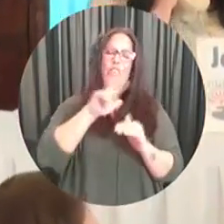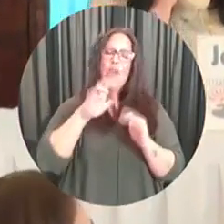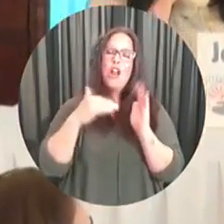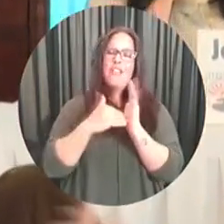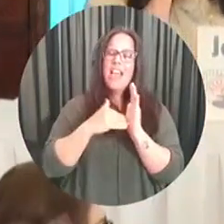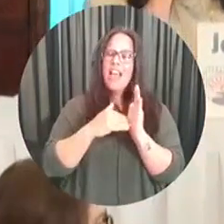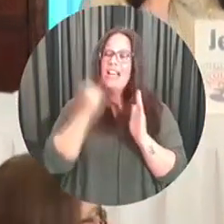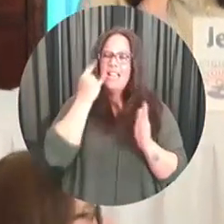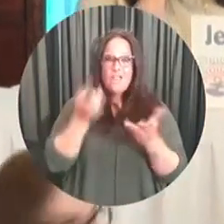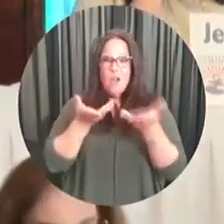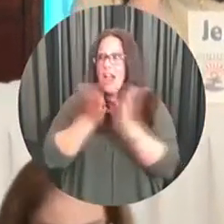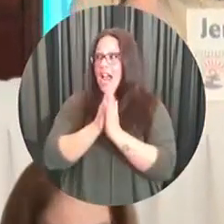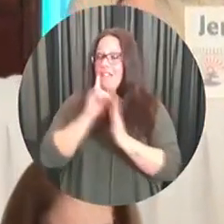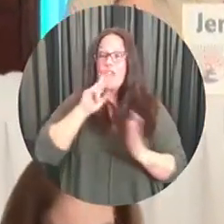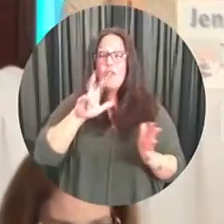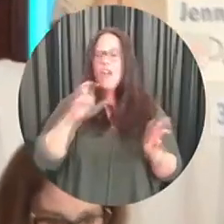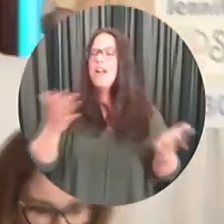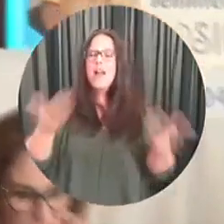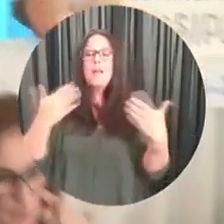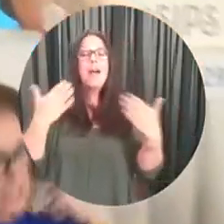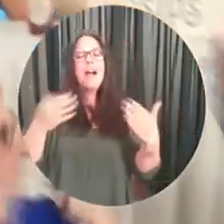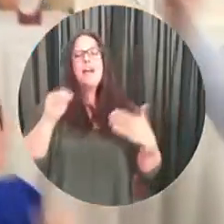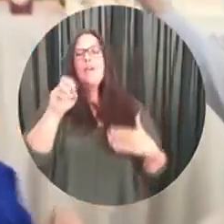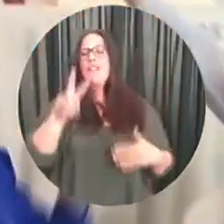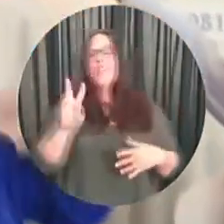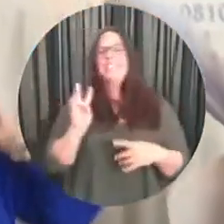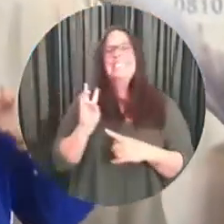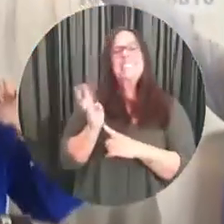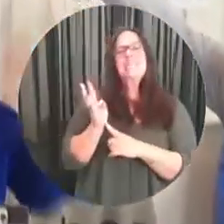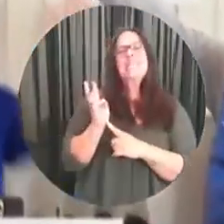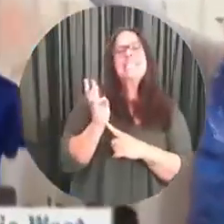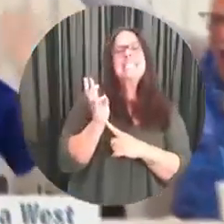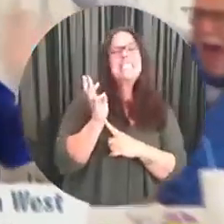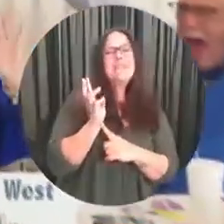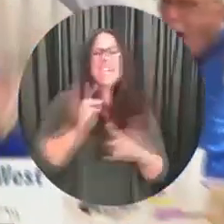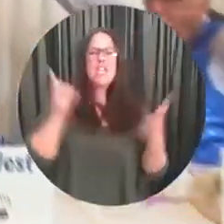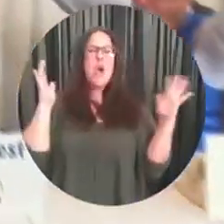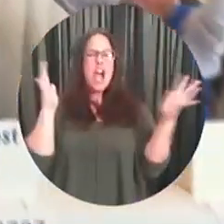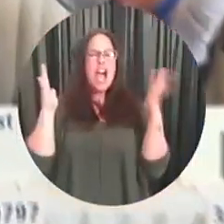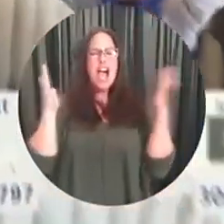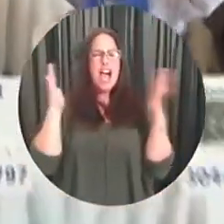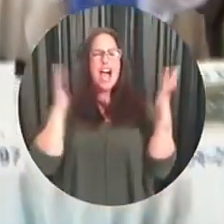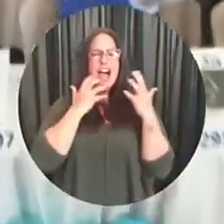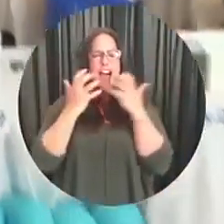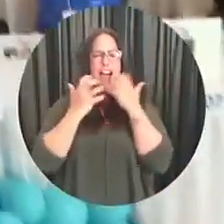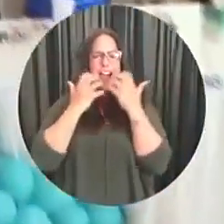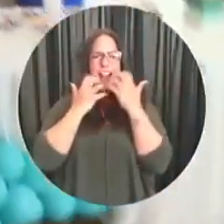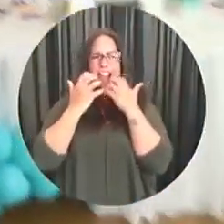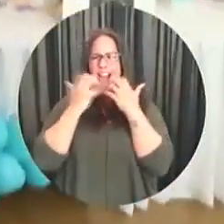right? I did. Mid-Ohio Valley, 6 more minutes. Yeah. Let's go. Let's go.